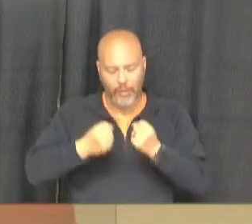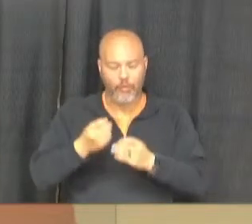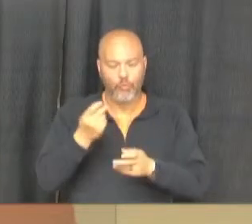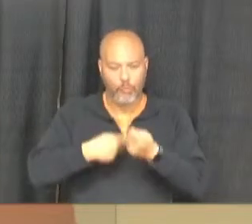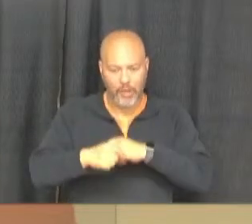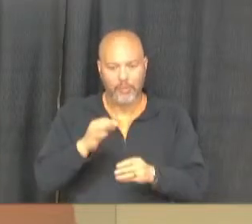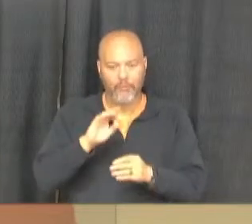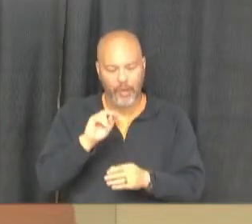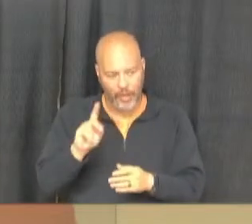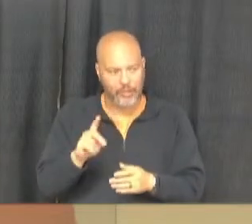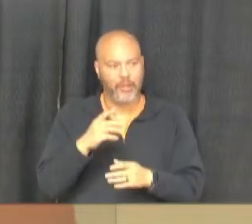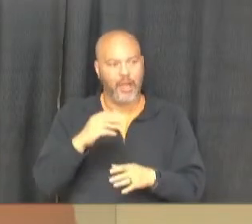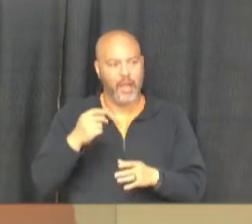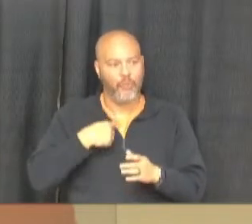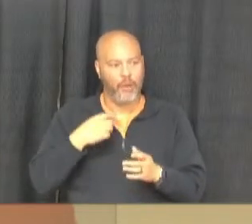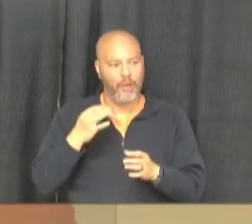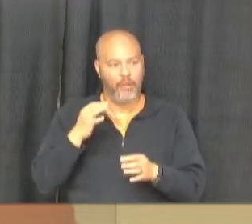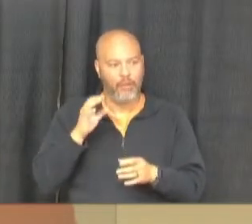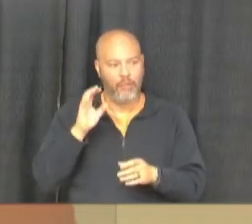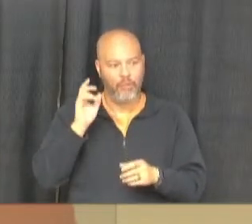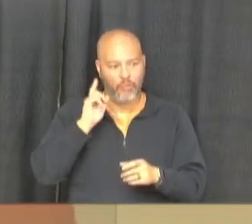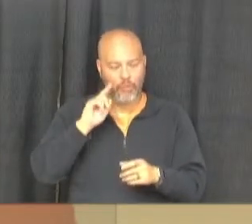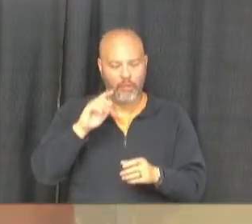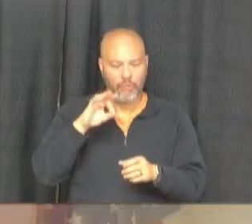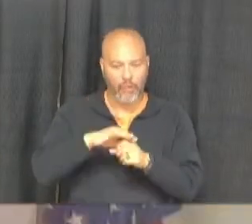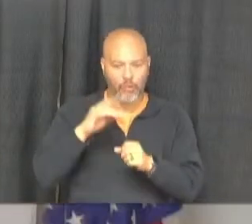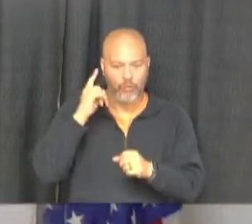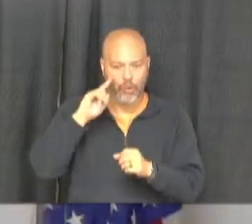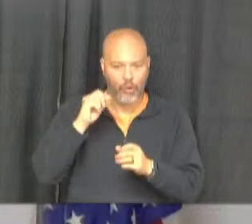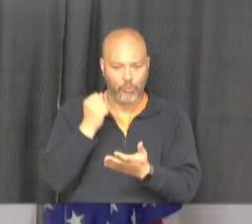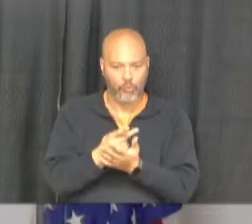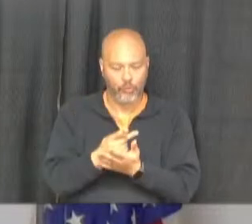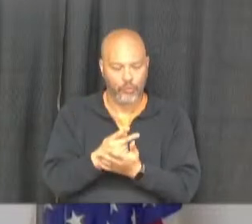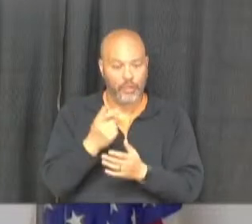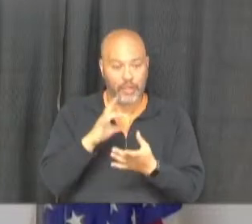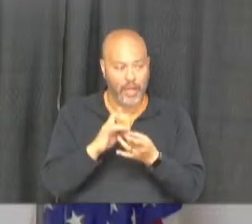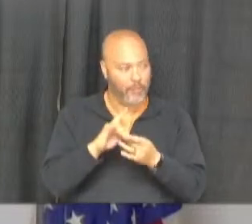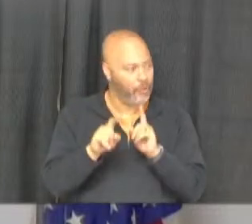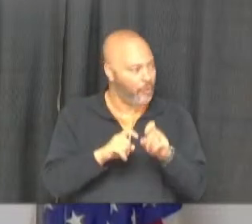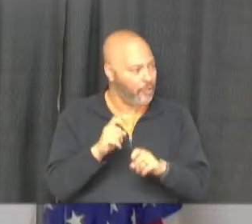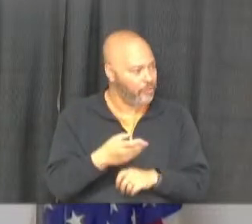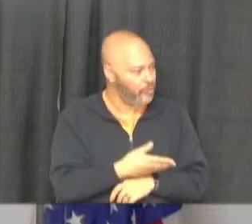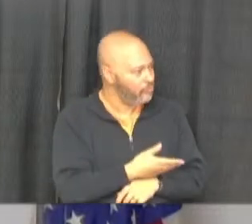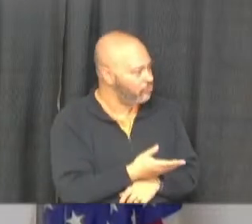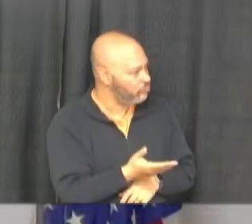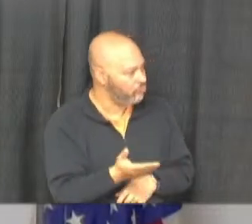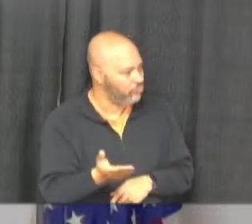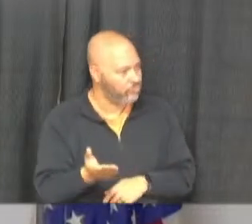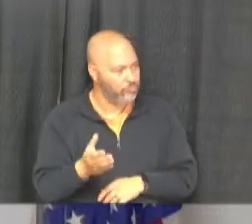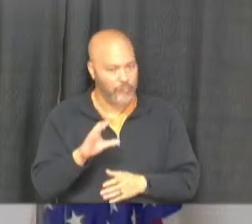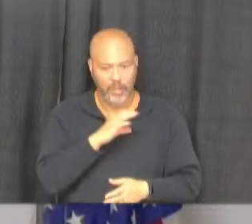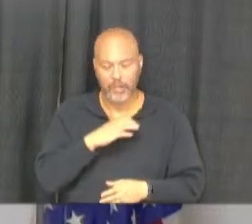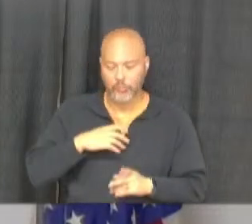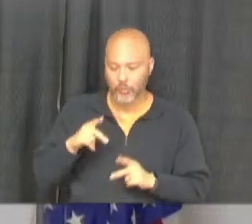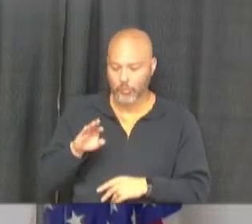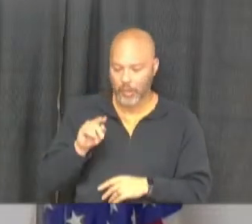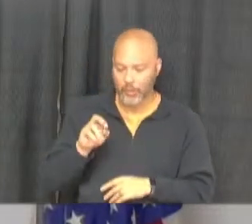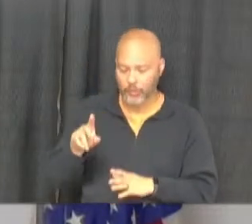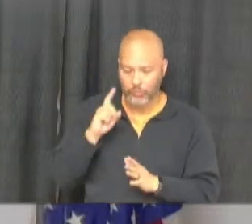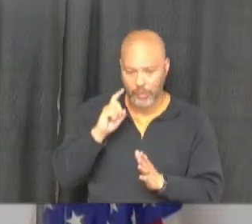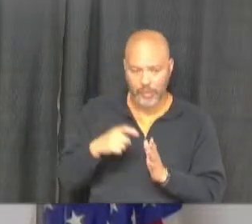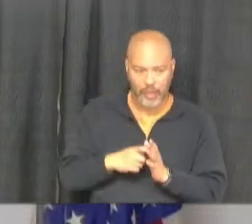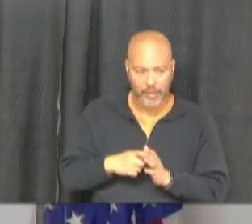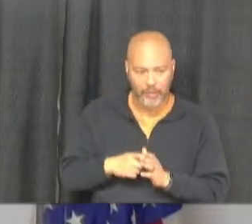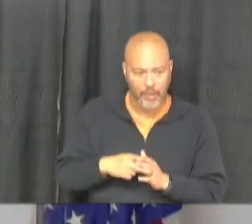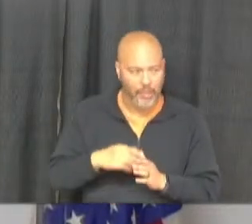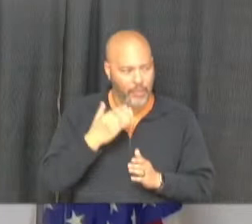Finance Committee voted in favor of approval. Any comment or question regarding this ordinance? Councilperson Butler, you're recognized. Thank